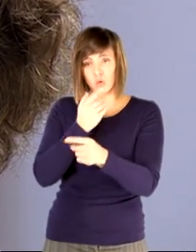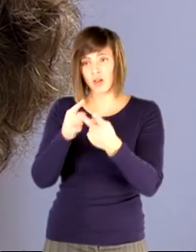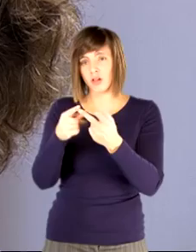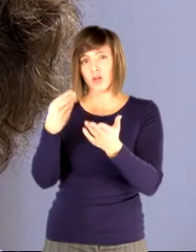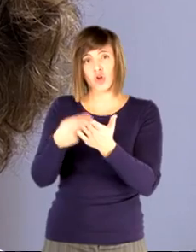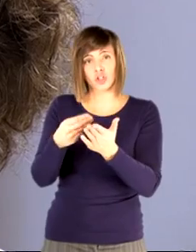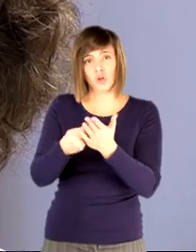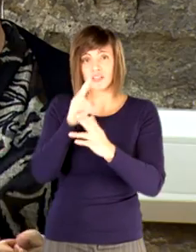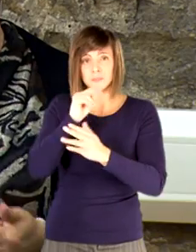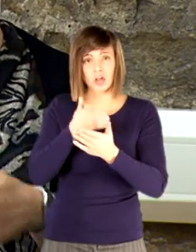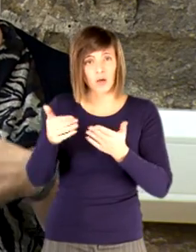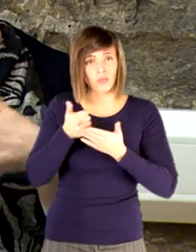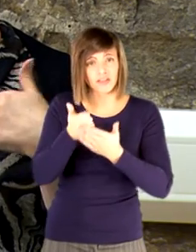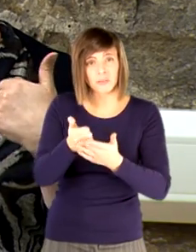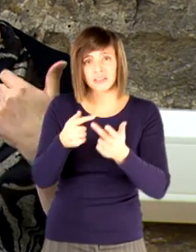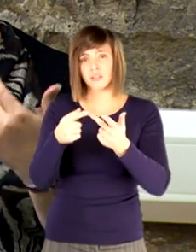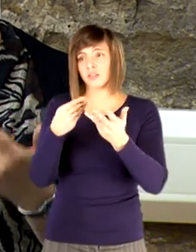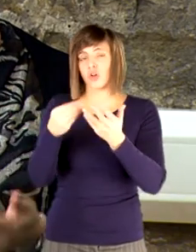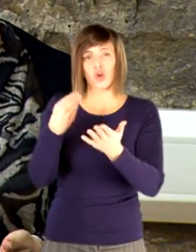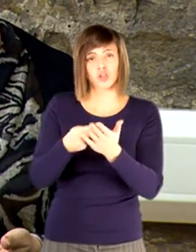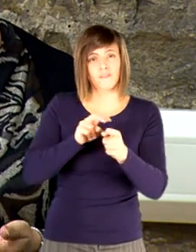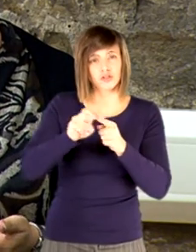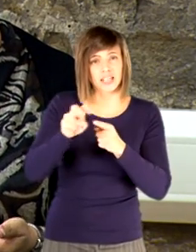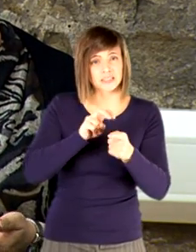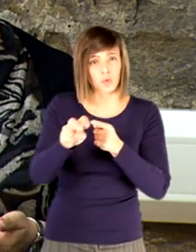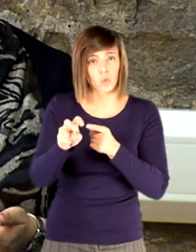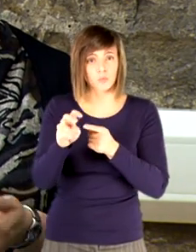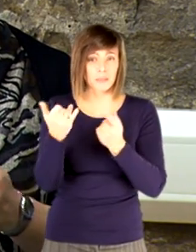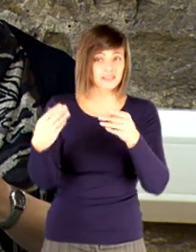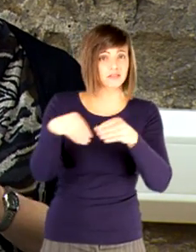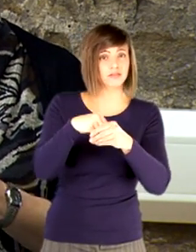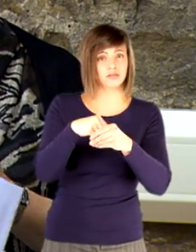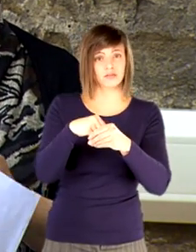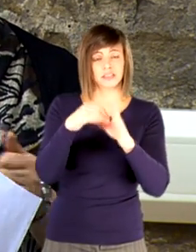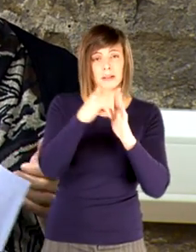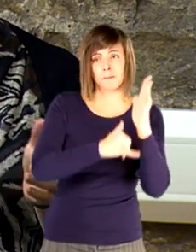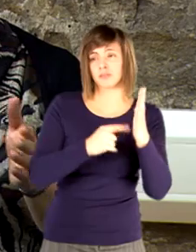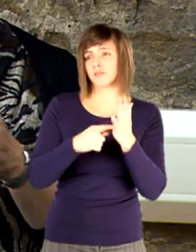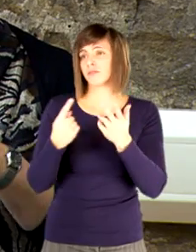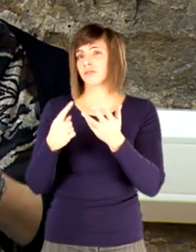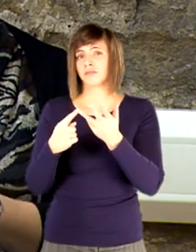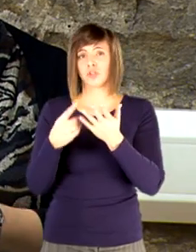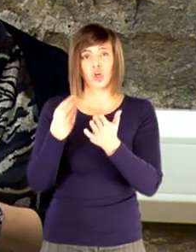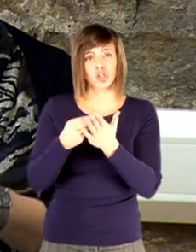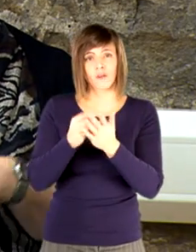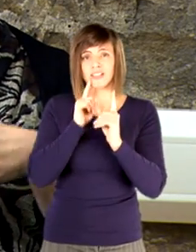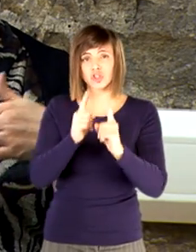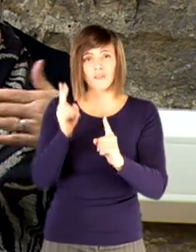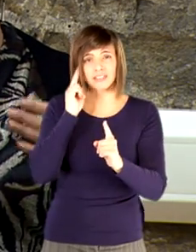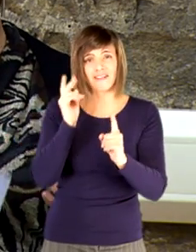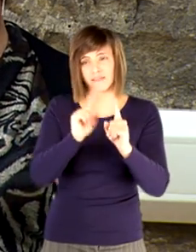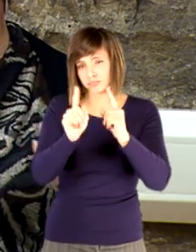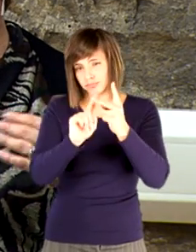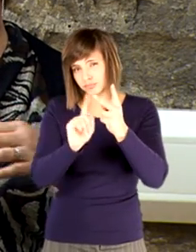itself, cost of speech and language therapy, cost of transport if that's going to be needed, cost of teacher of the deaf